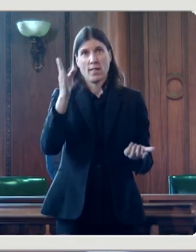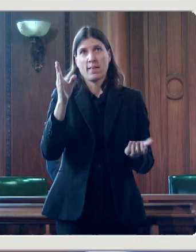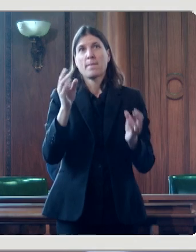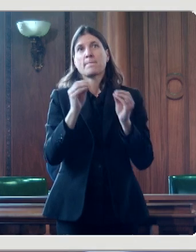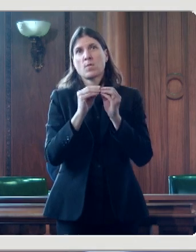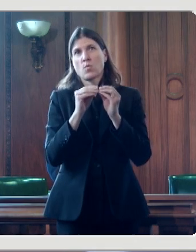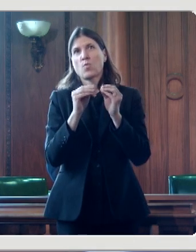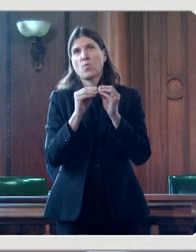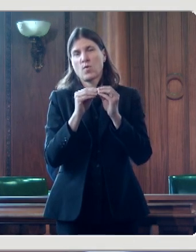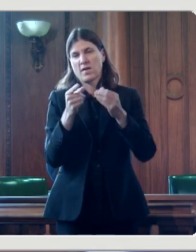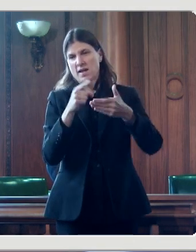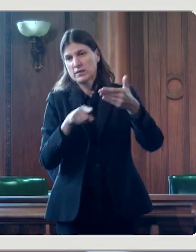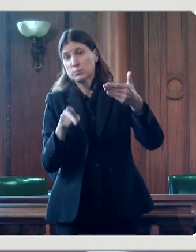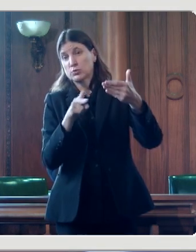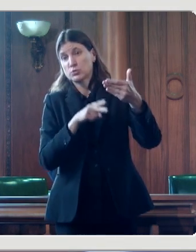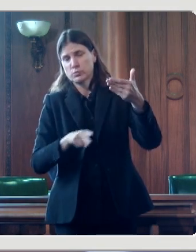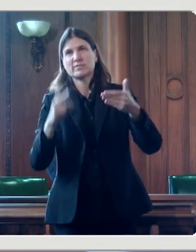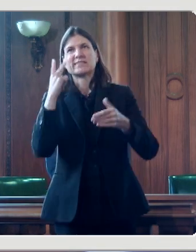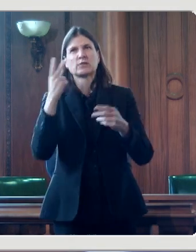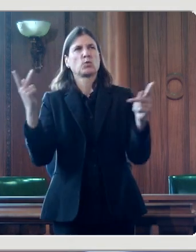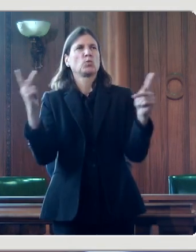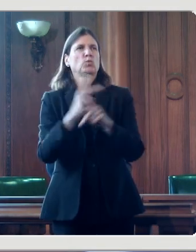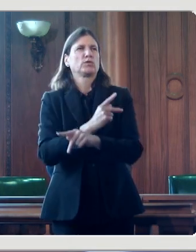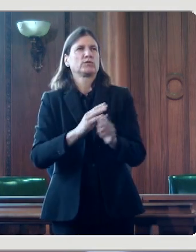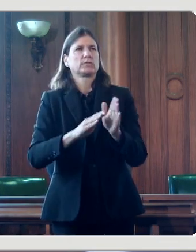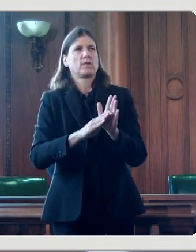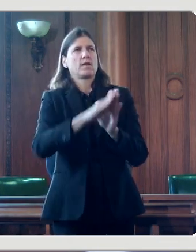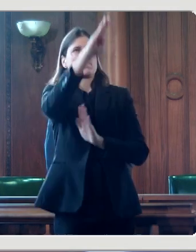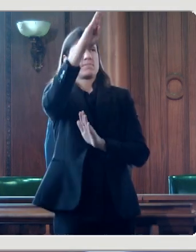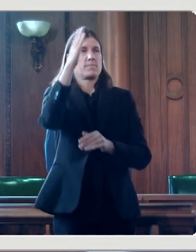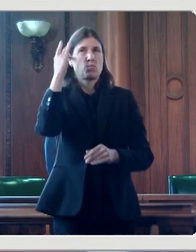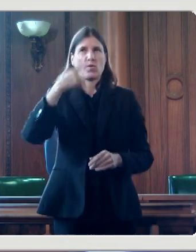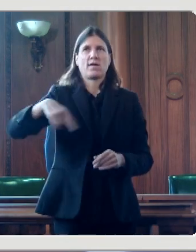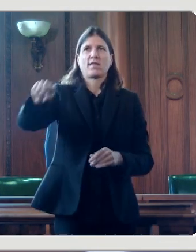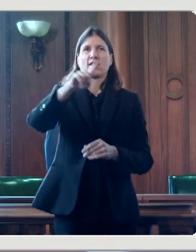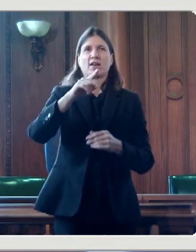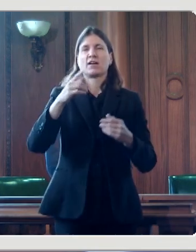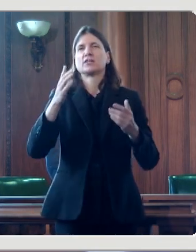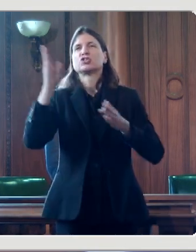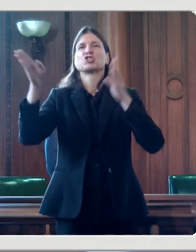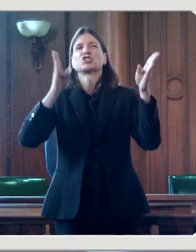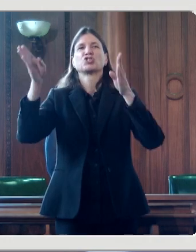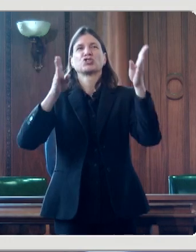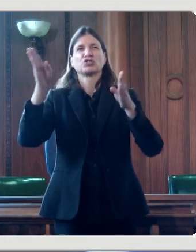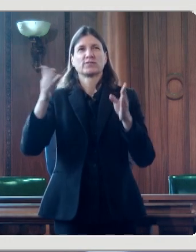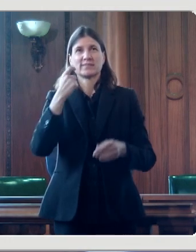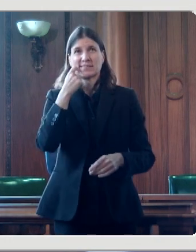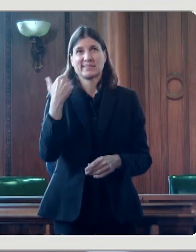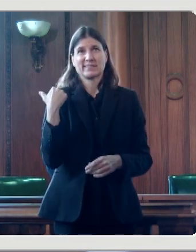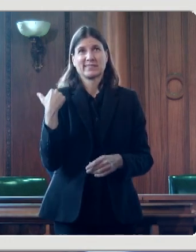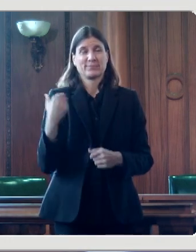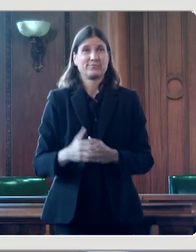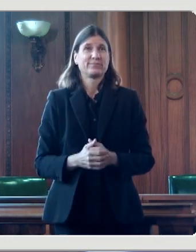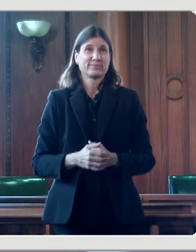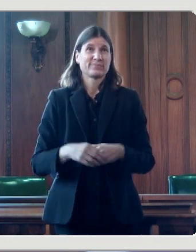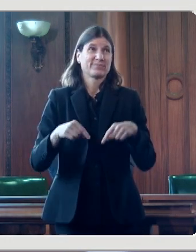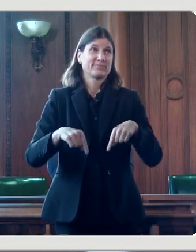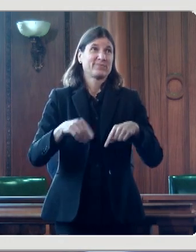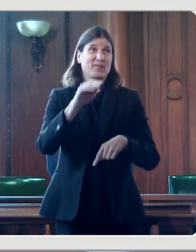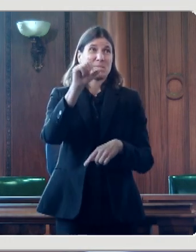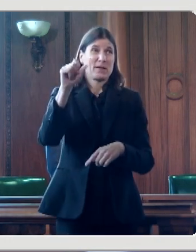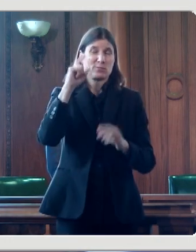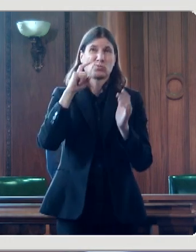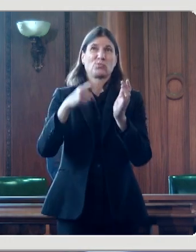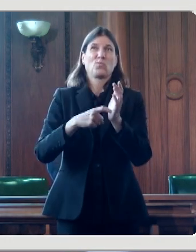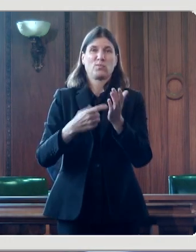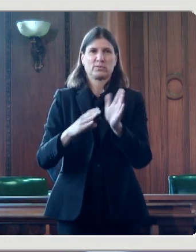over 12,000 deaths. New case rates have also picked up to new highs at about 4,000 a day,